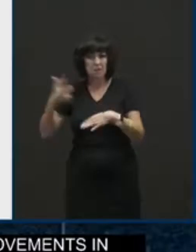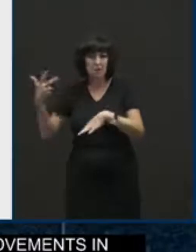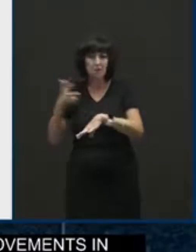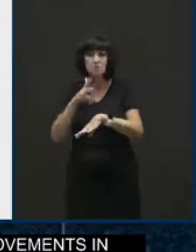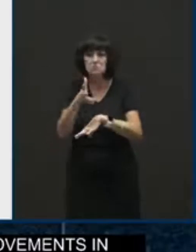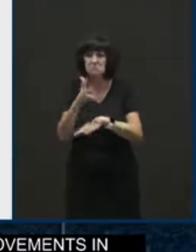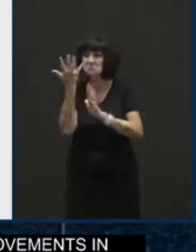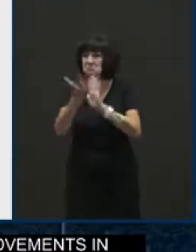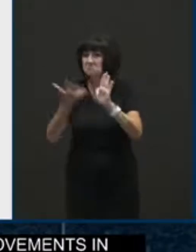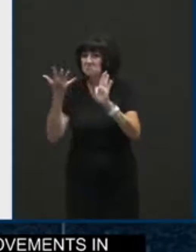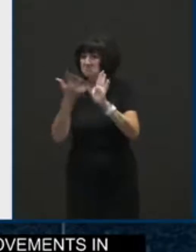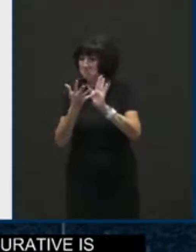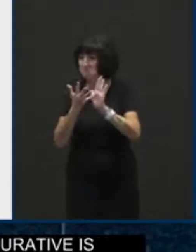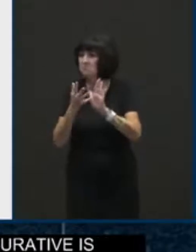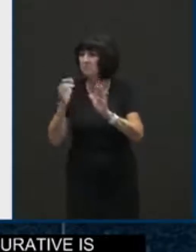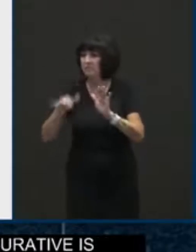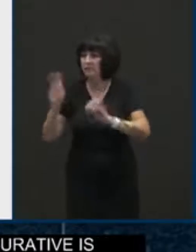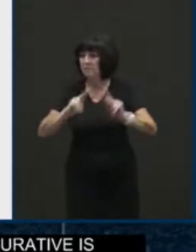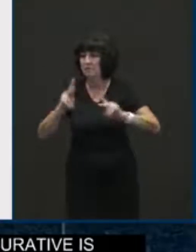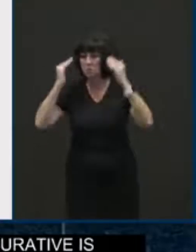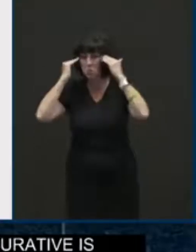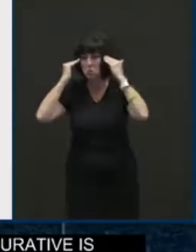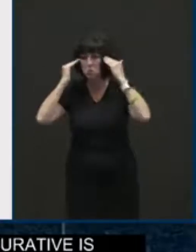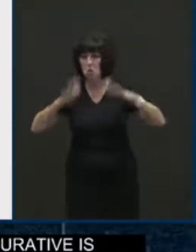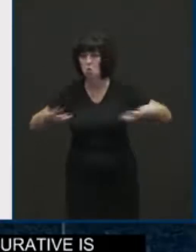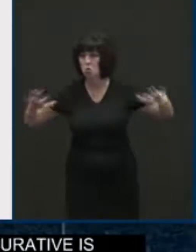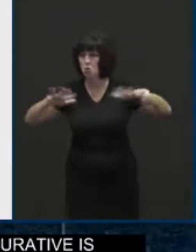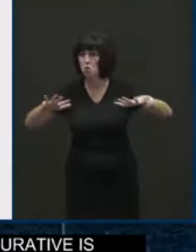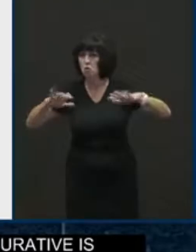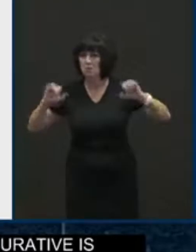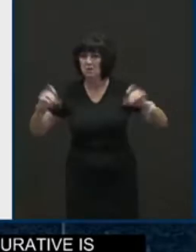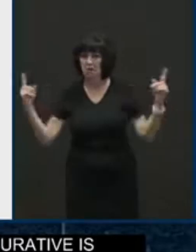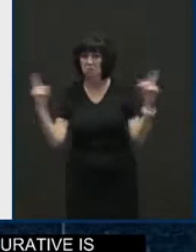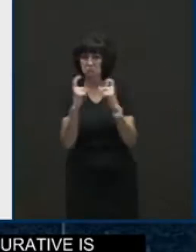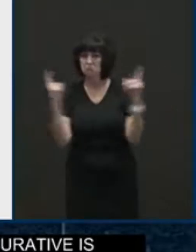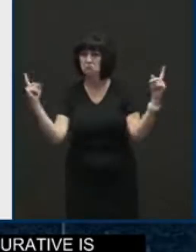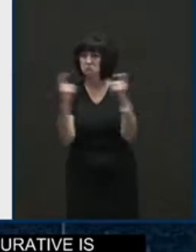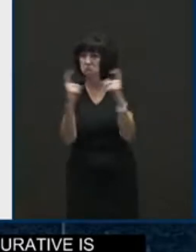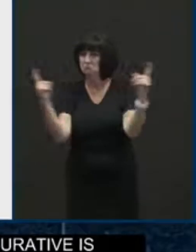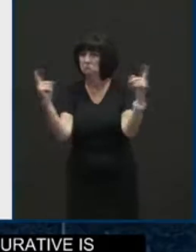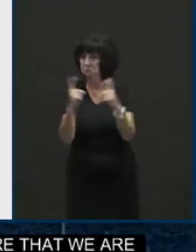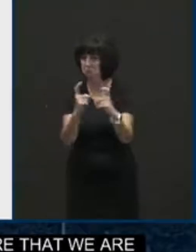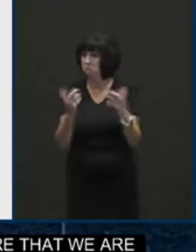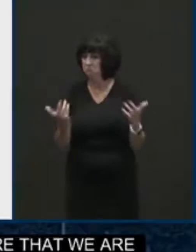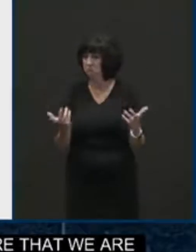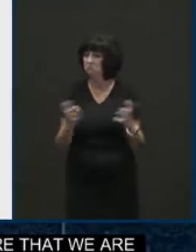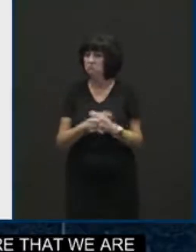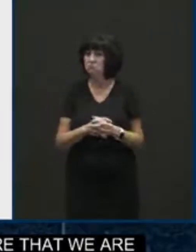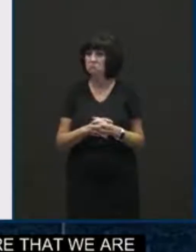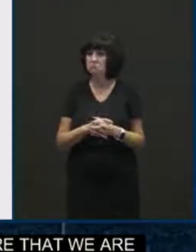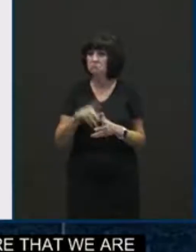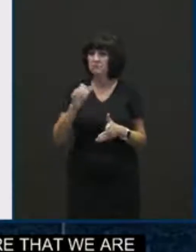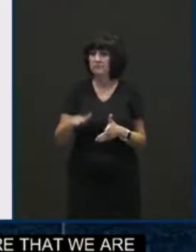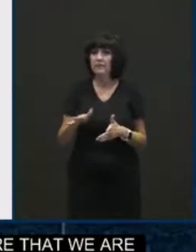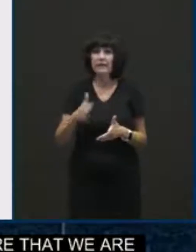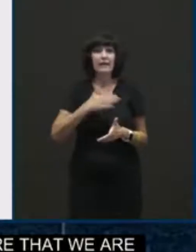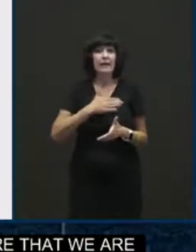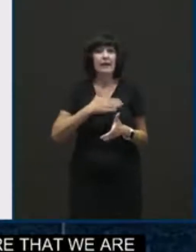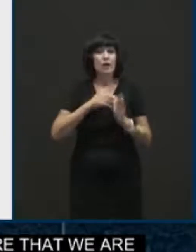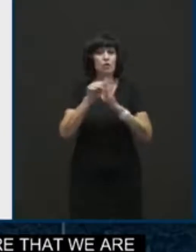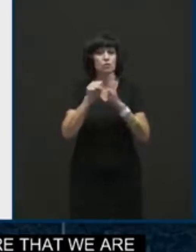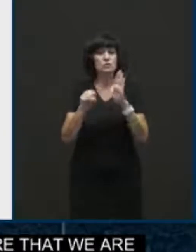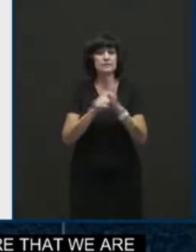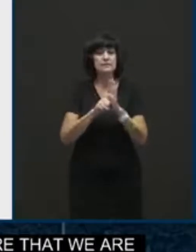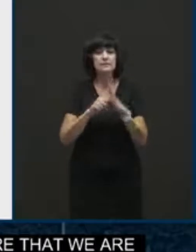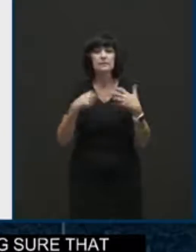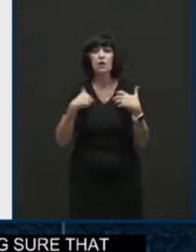state, and making sure that every population in our state, whether they have access to a